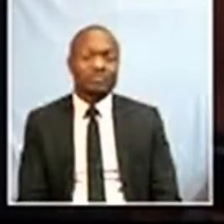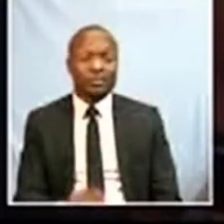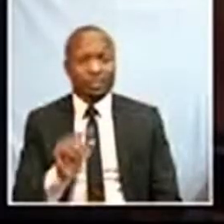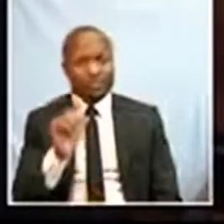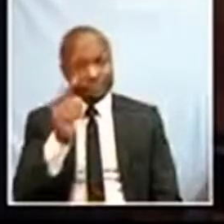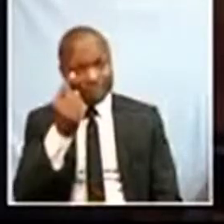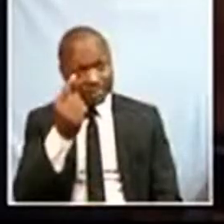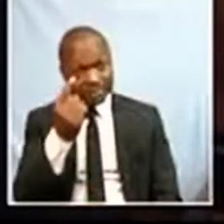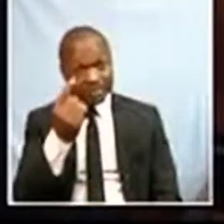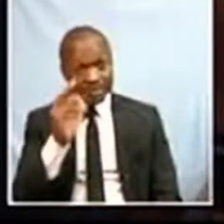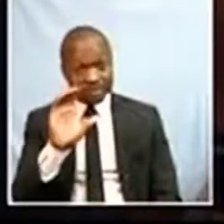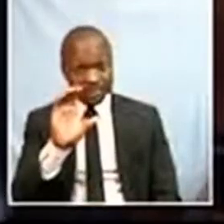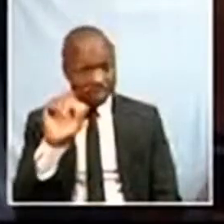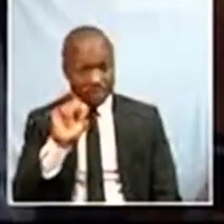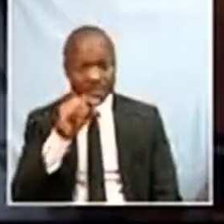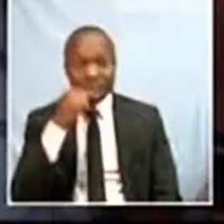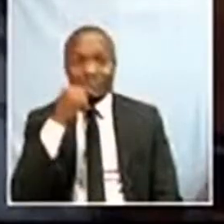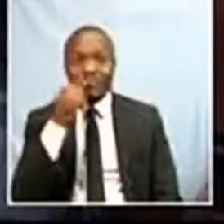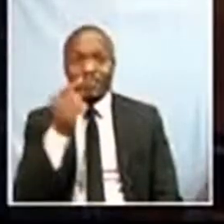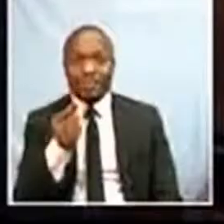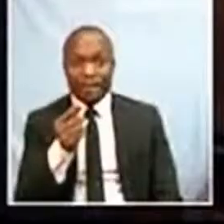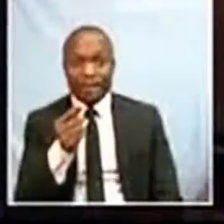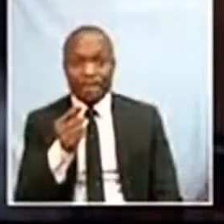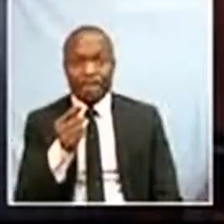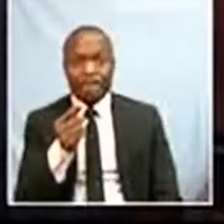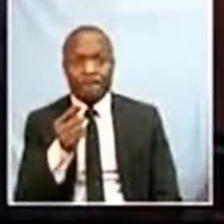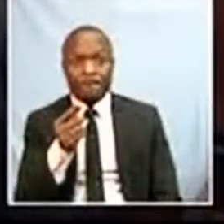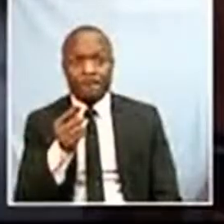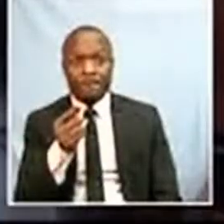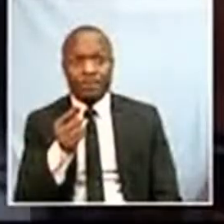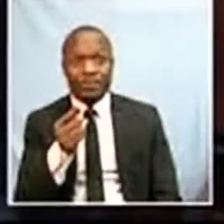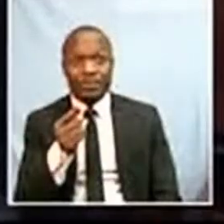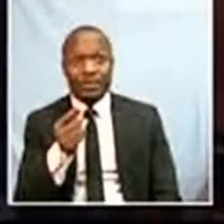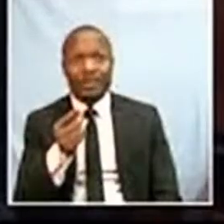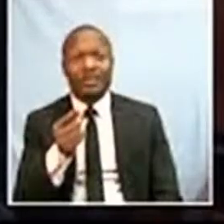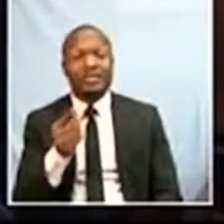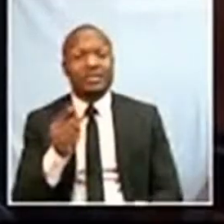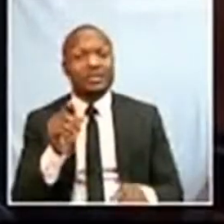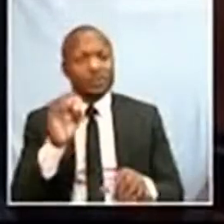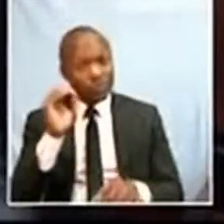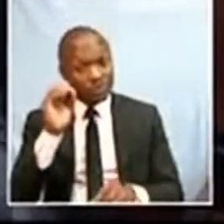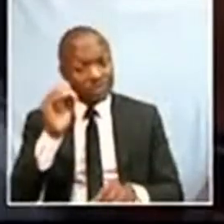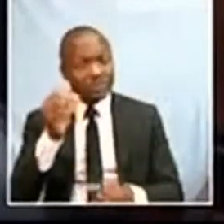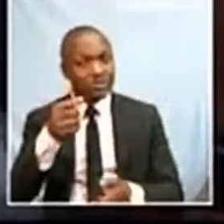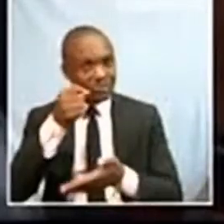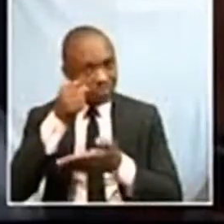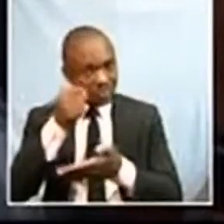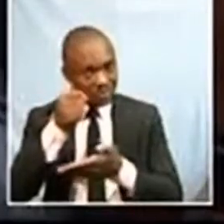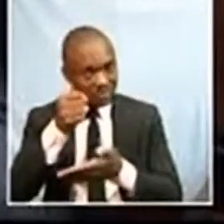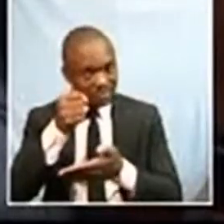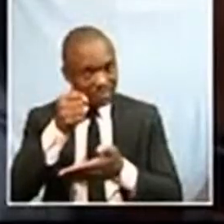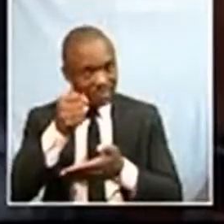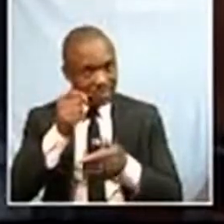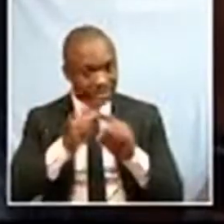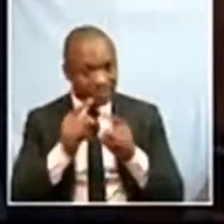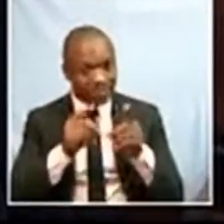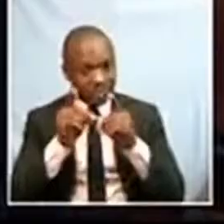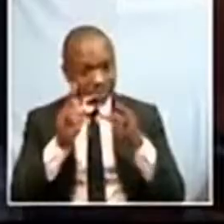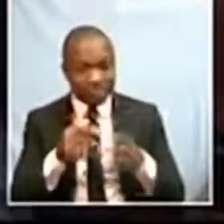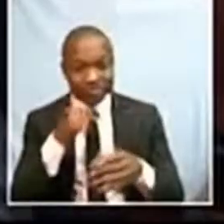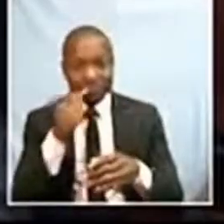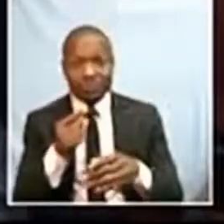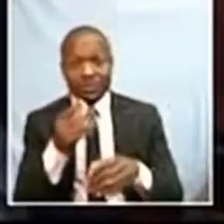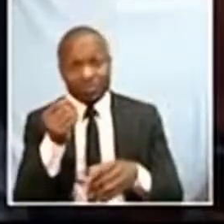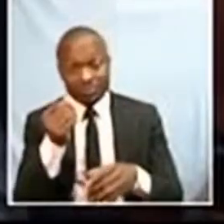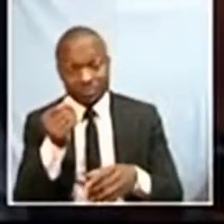First, CS, you said within the initial amount, but now director is coming to say the amounts